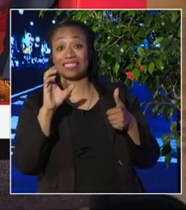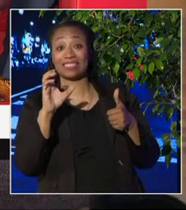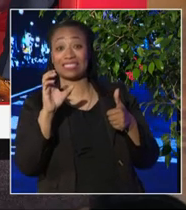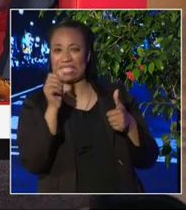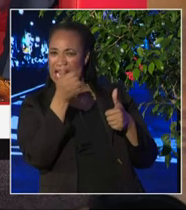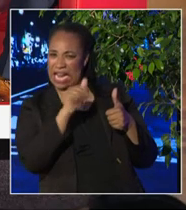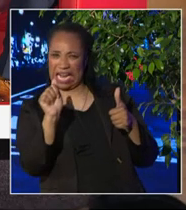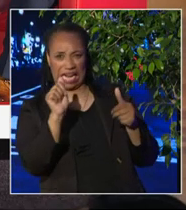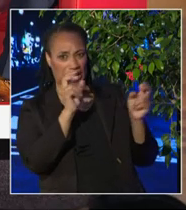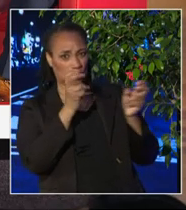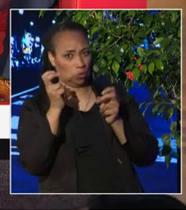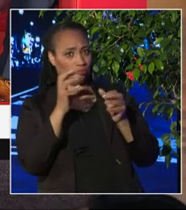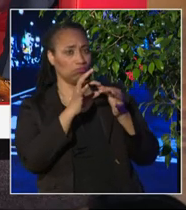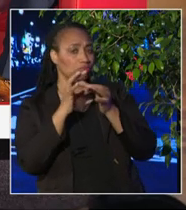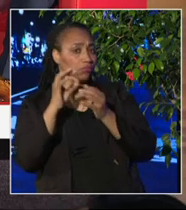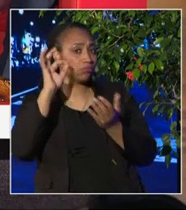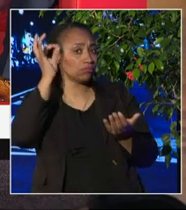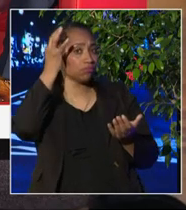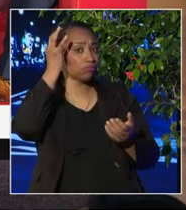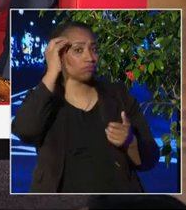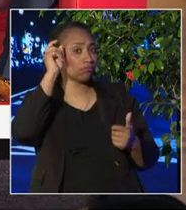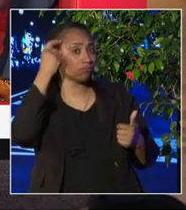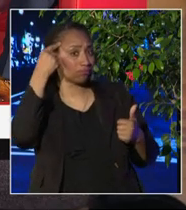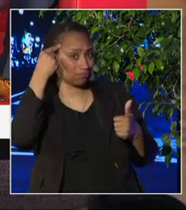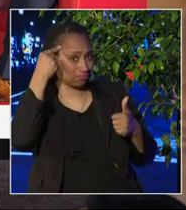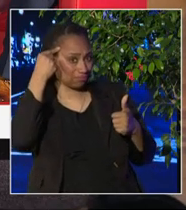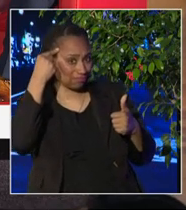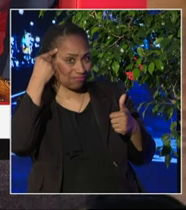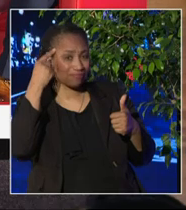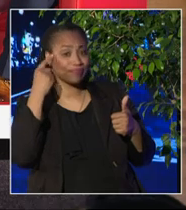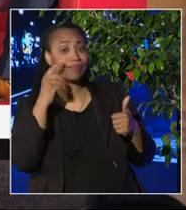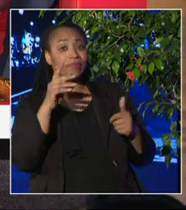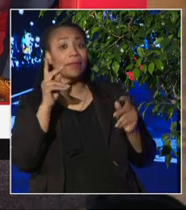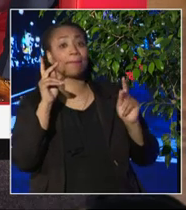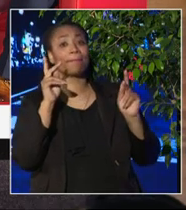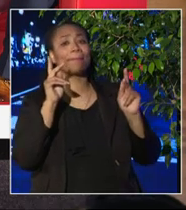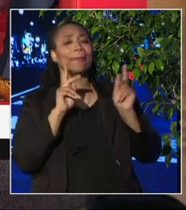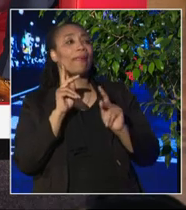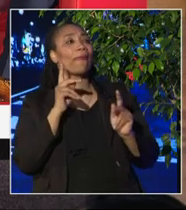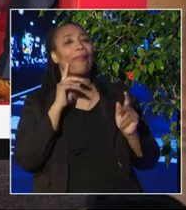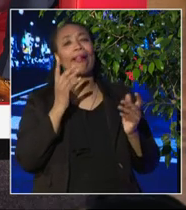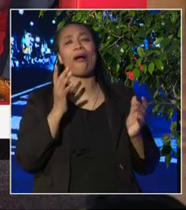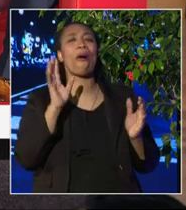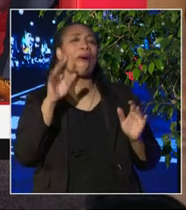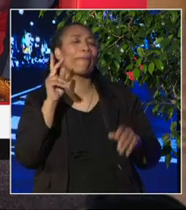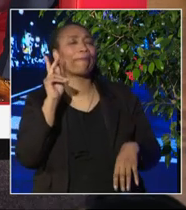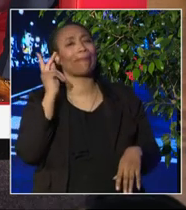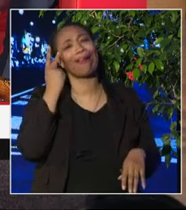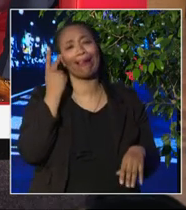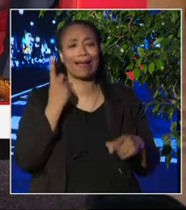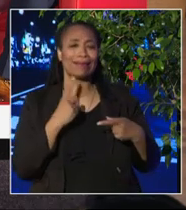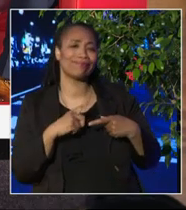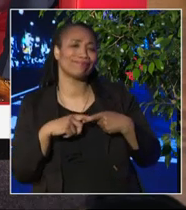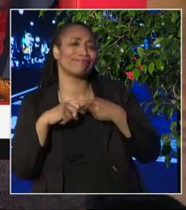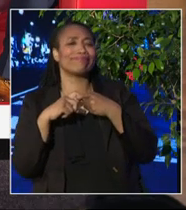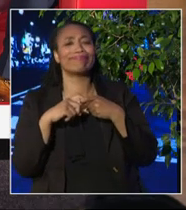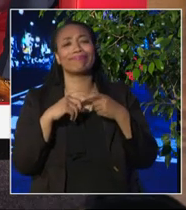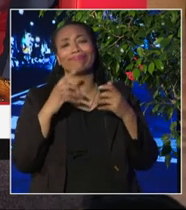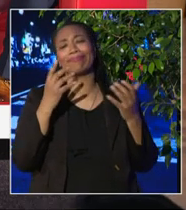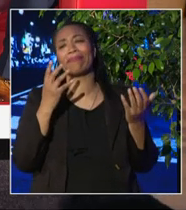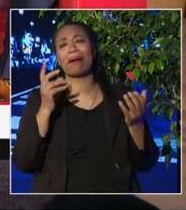oftentimes it's cast as a political point or ideological point, but I think that we're seeing the